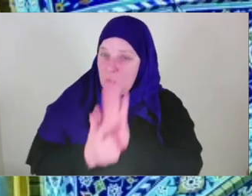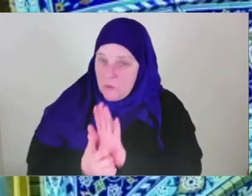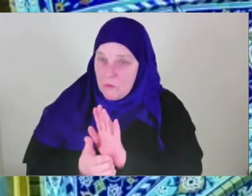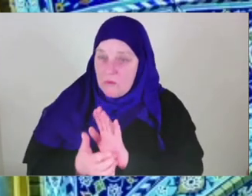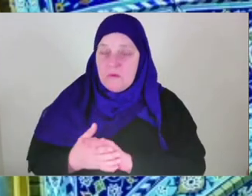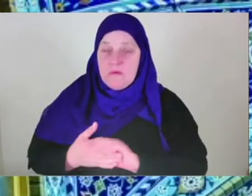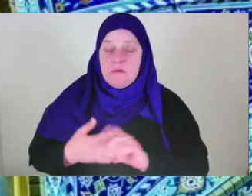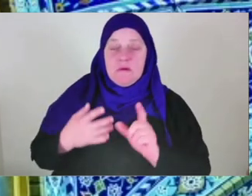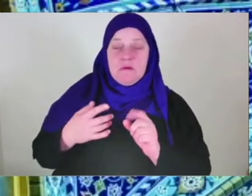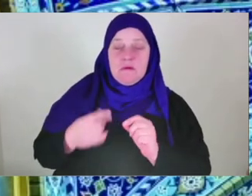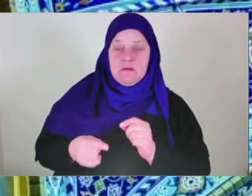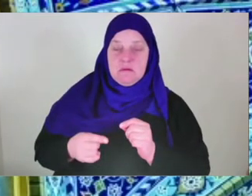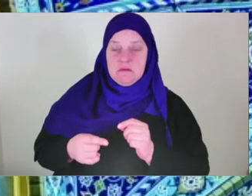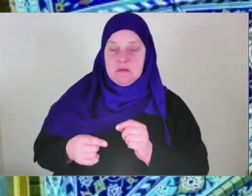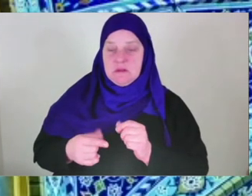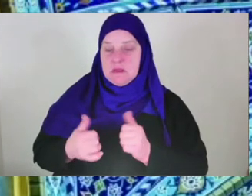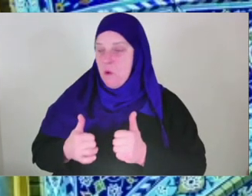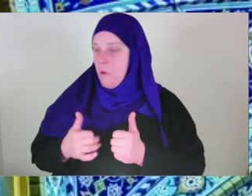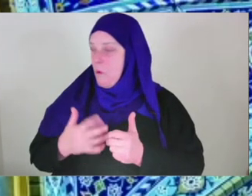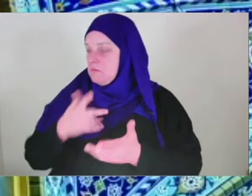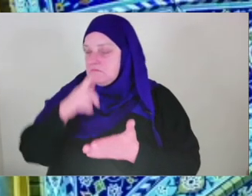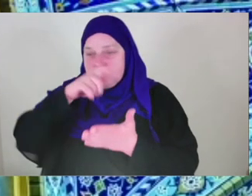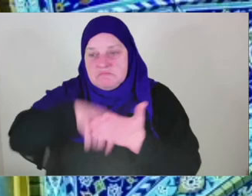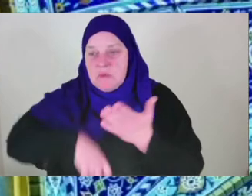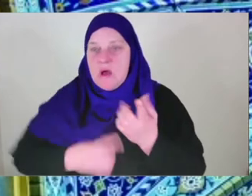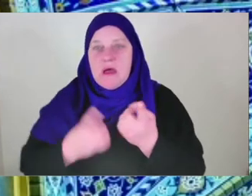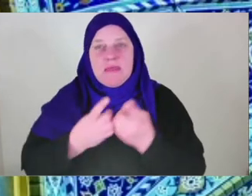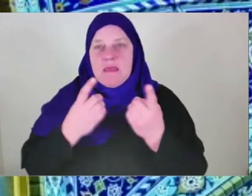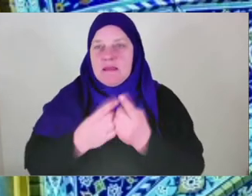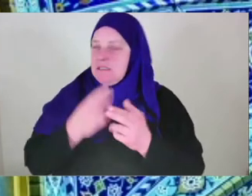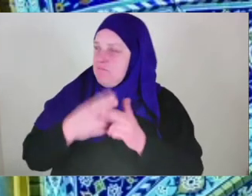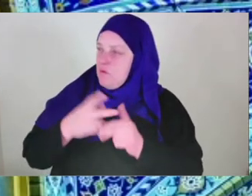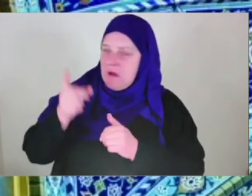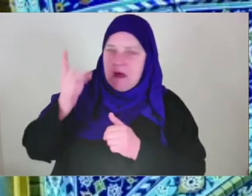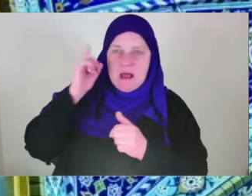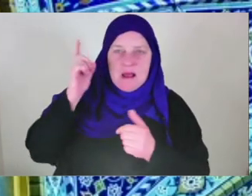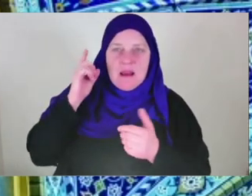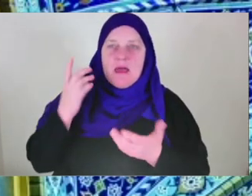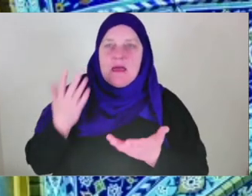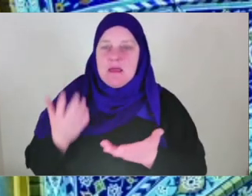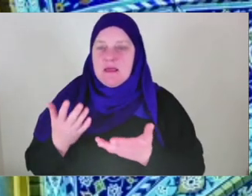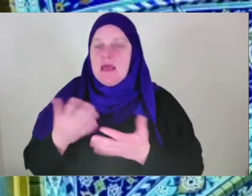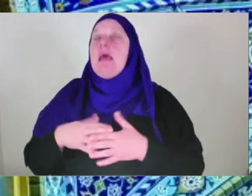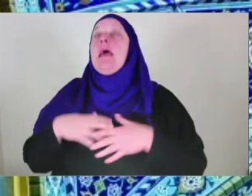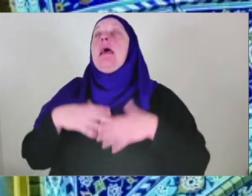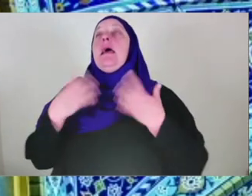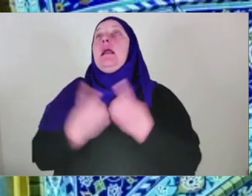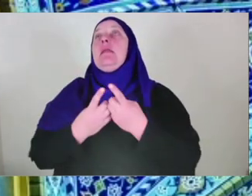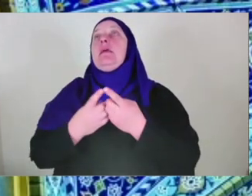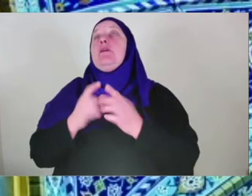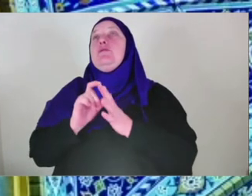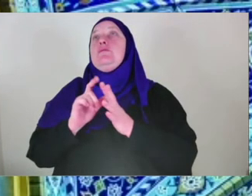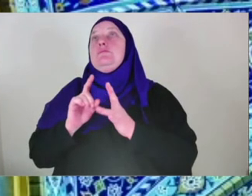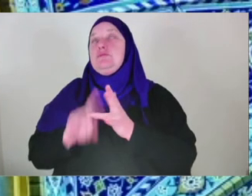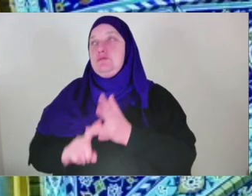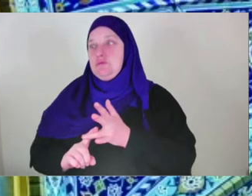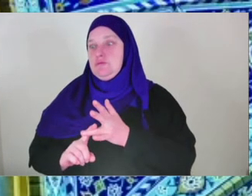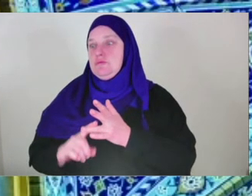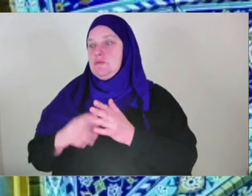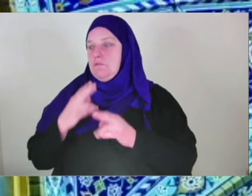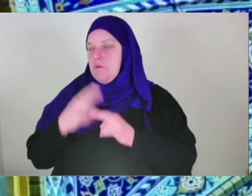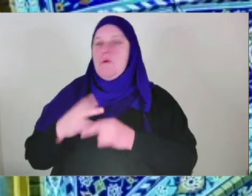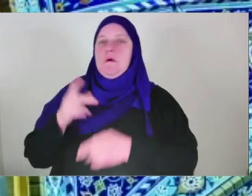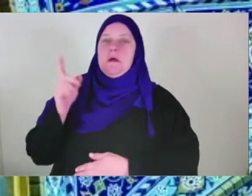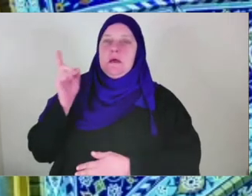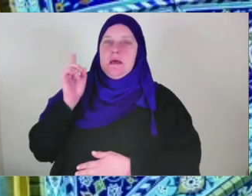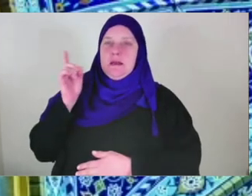sabilillah, spending in the way of God. It includes anything that you do for the sake of God. So someone is spending some time volunteering